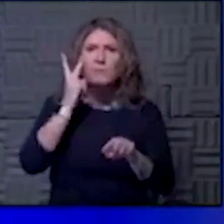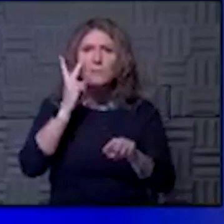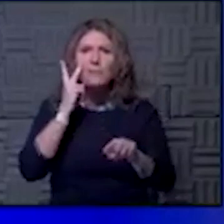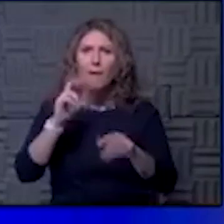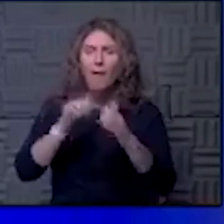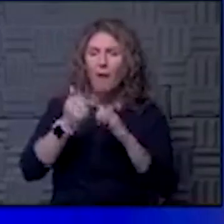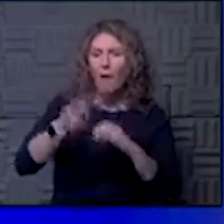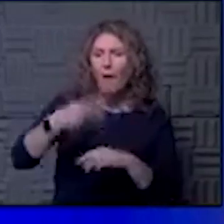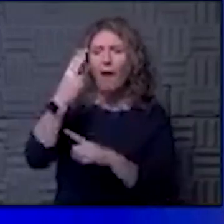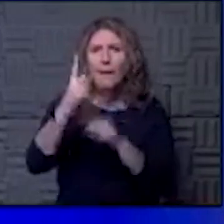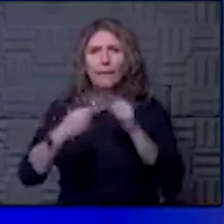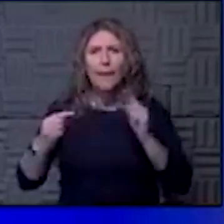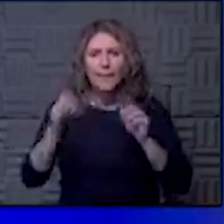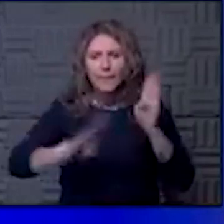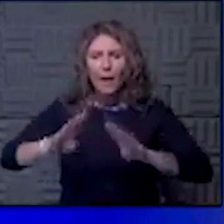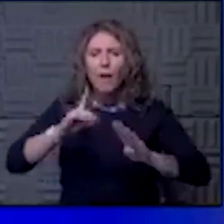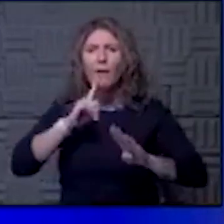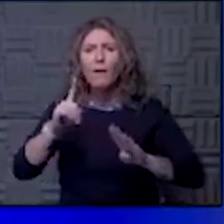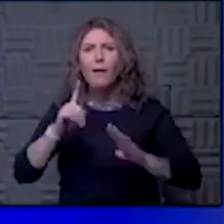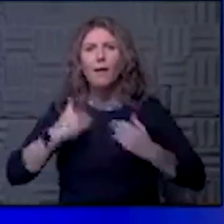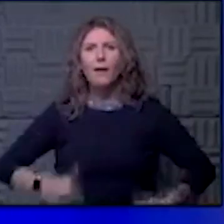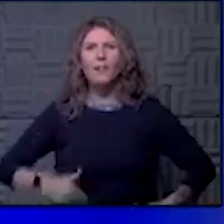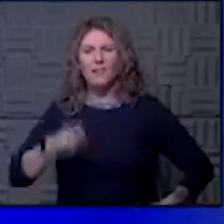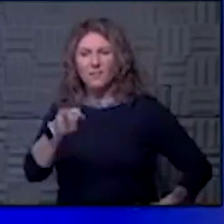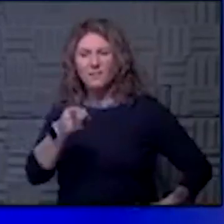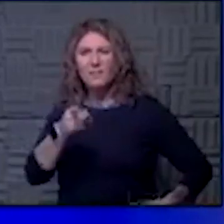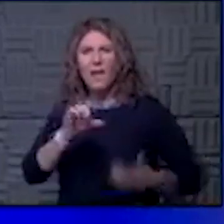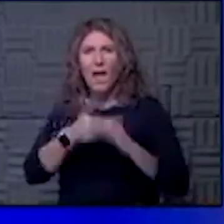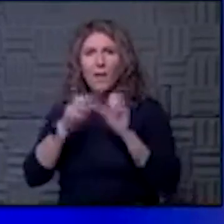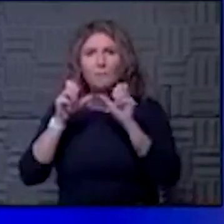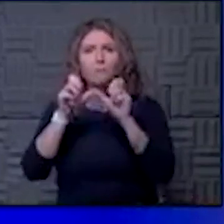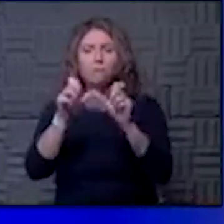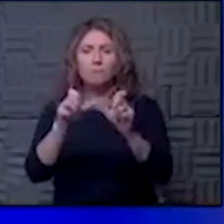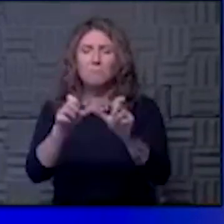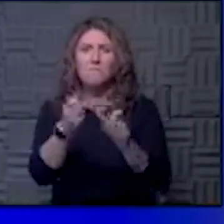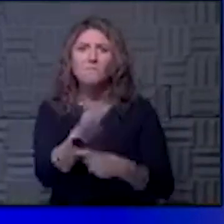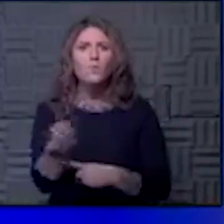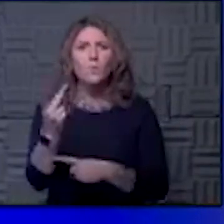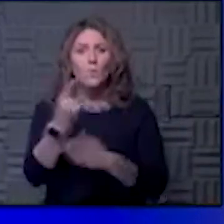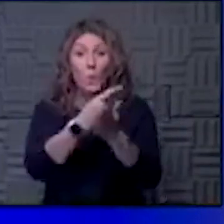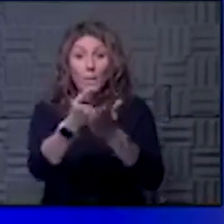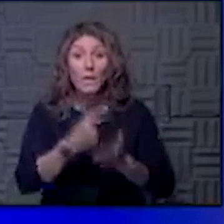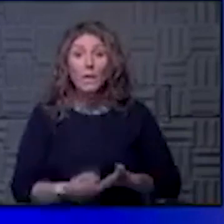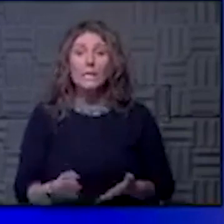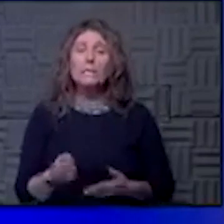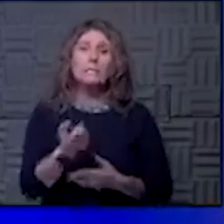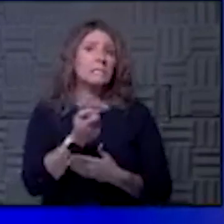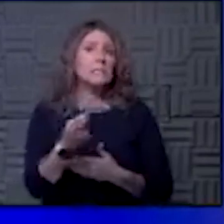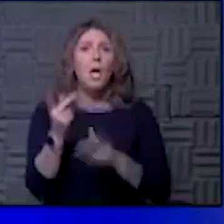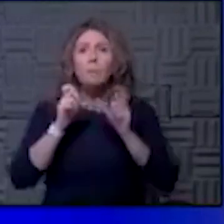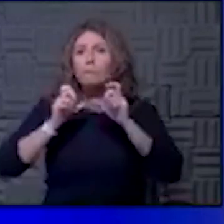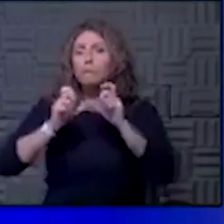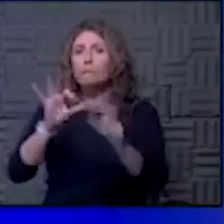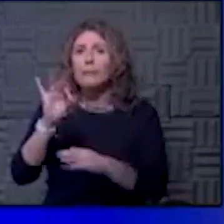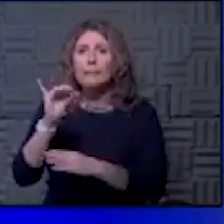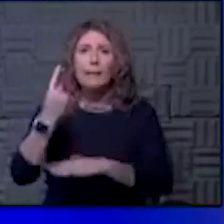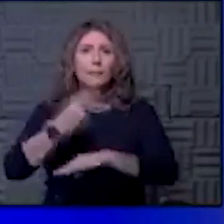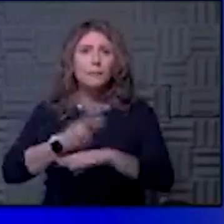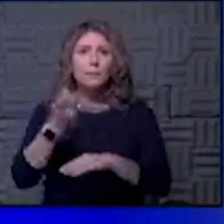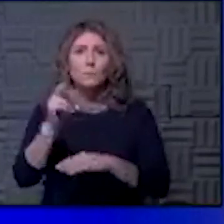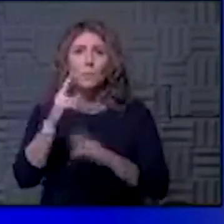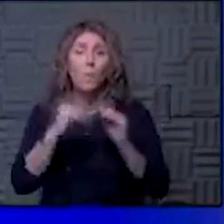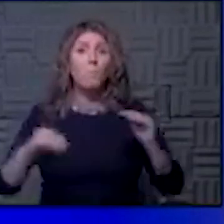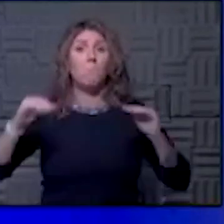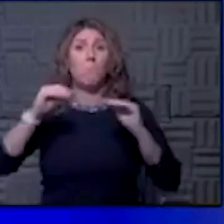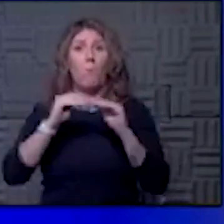the antibodies titers are and how long they last. Some last a few weeks, some last 90 days or more. So I think that is